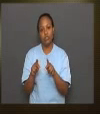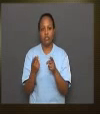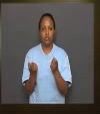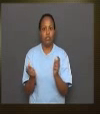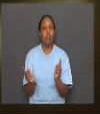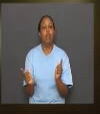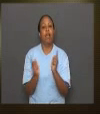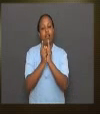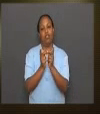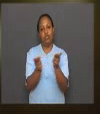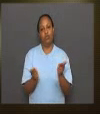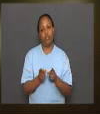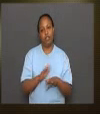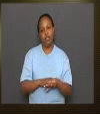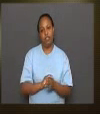connected.